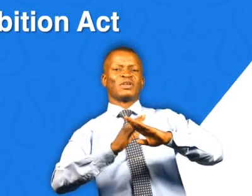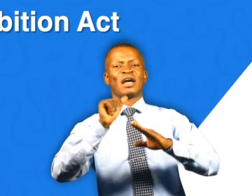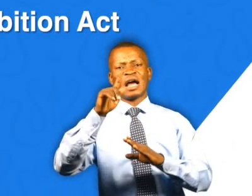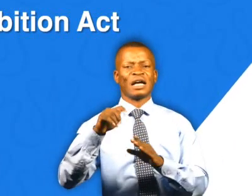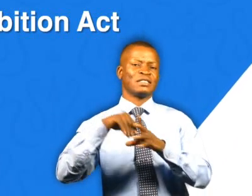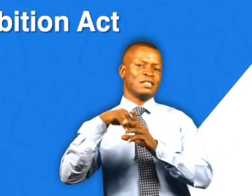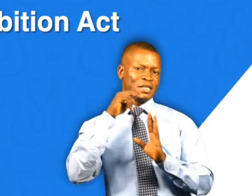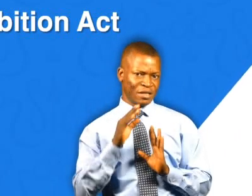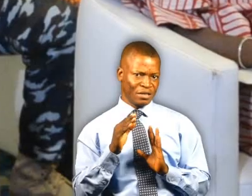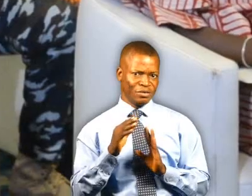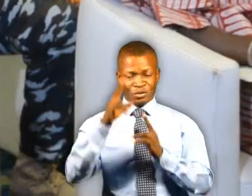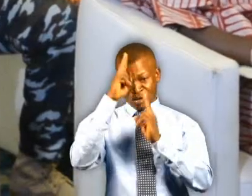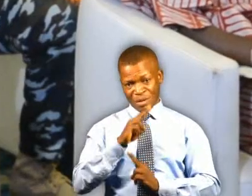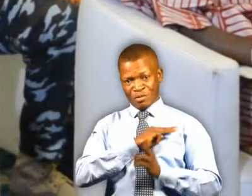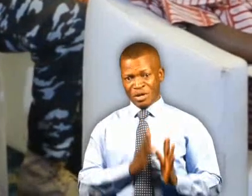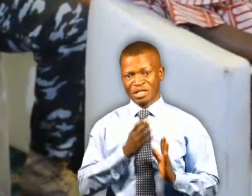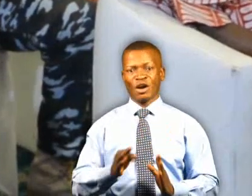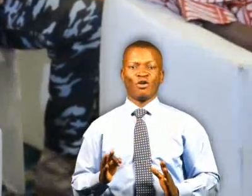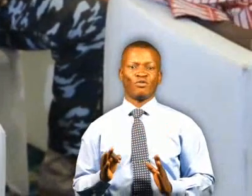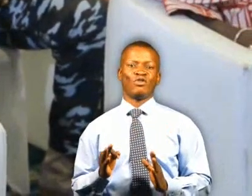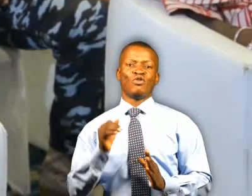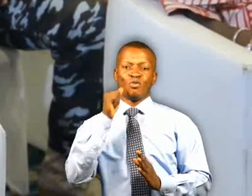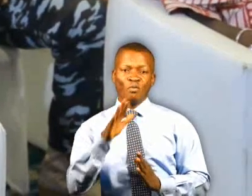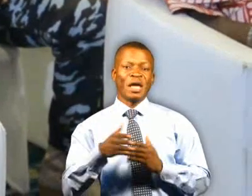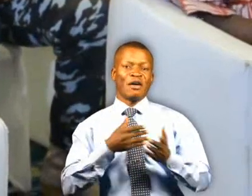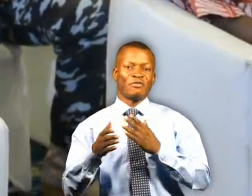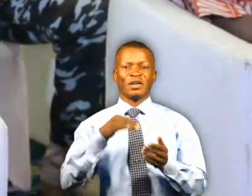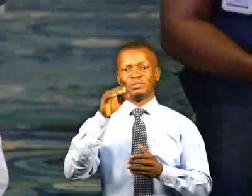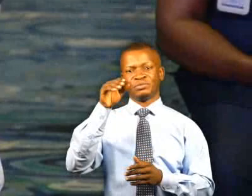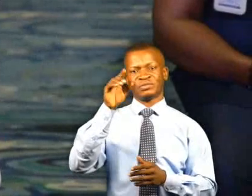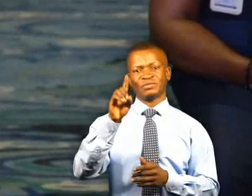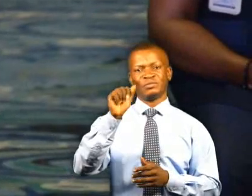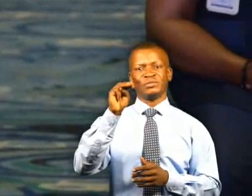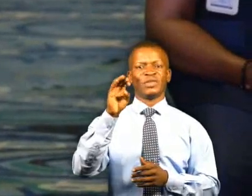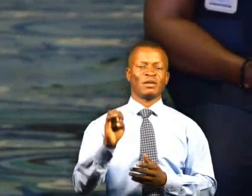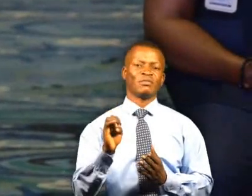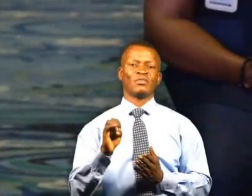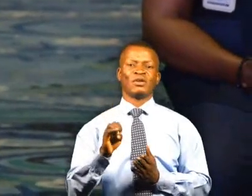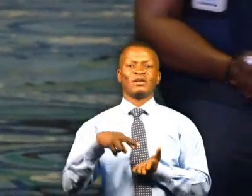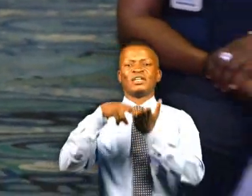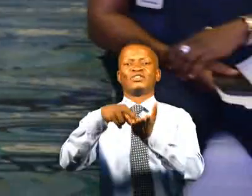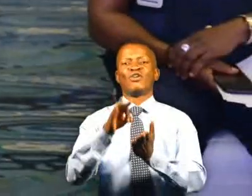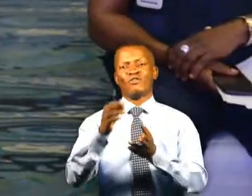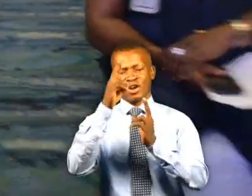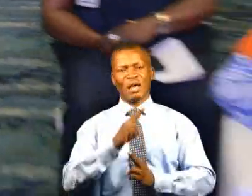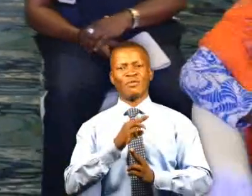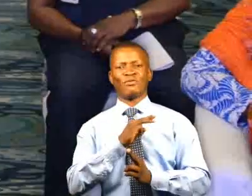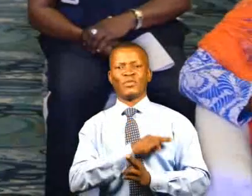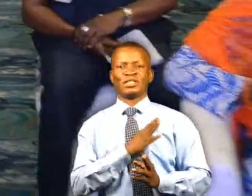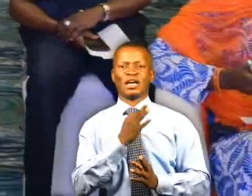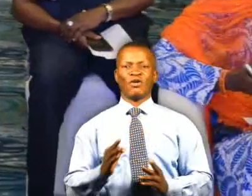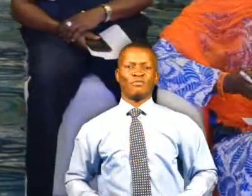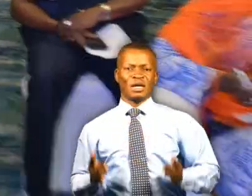Prohibition Act in Nigeria. The Honorable Minister of Women Affairs, Dame Pauline Tallon, representative of the Honorable Minister